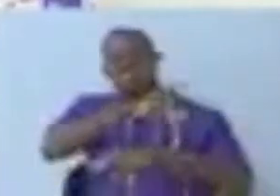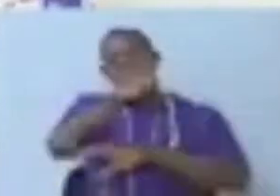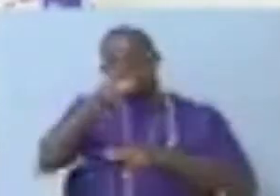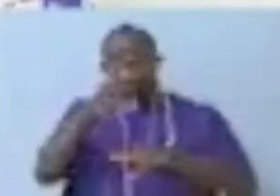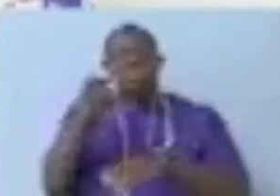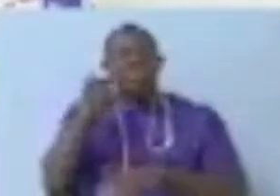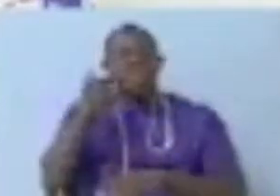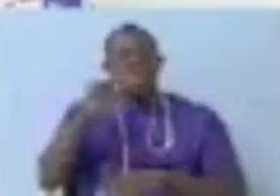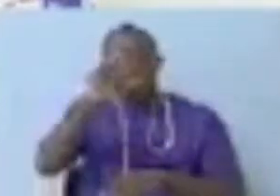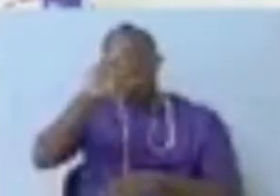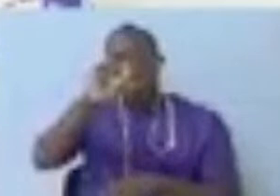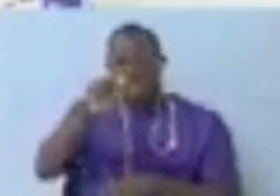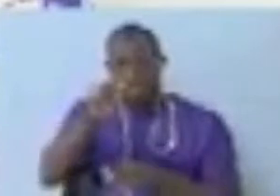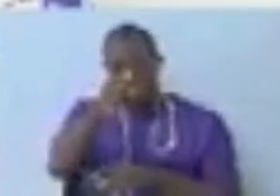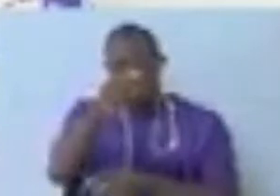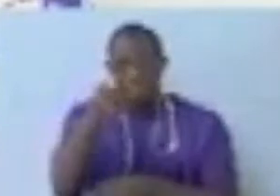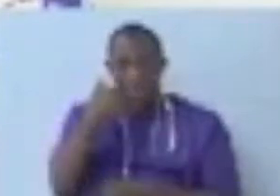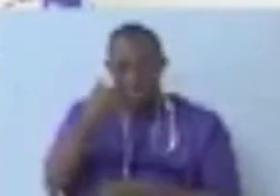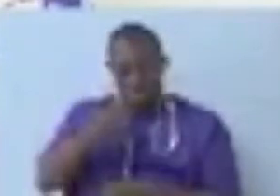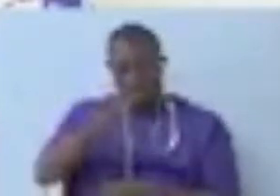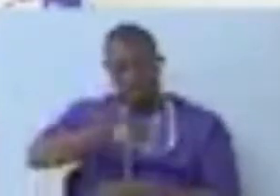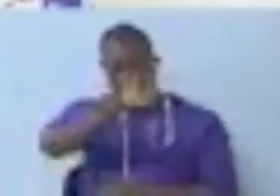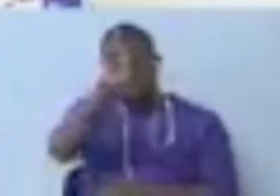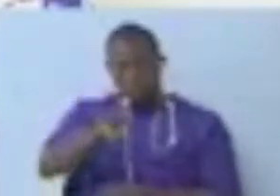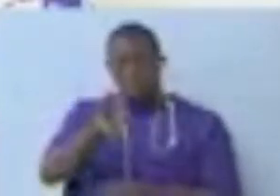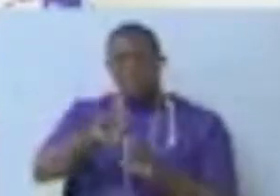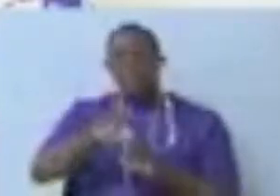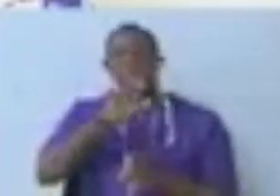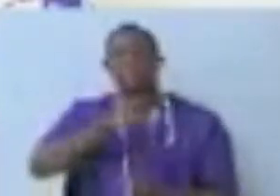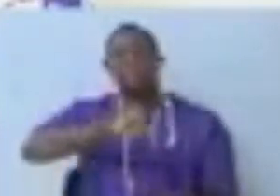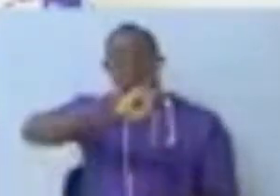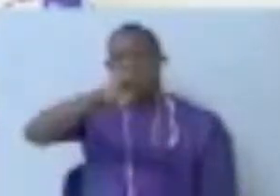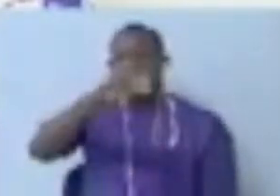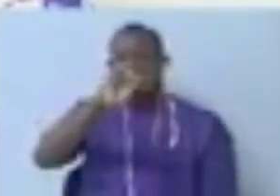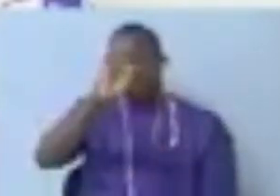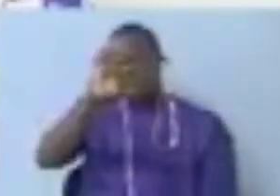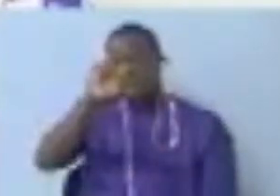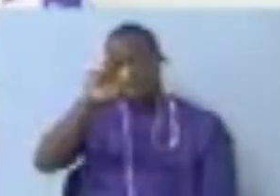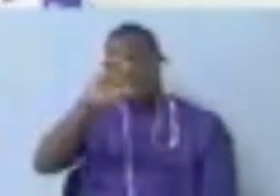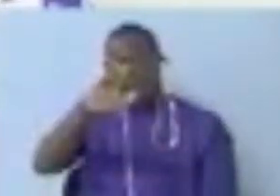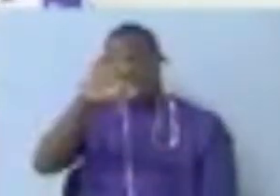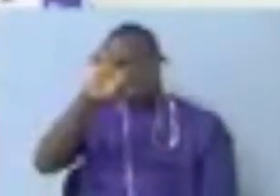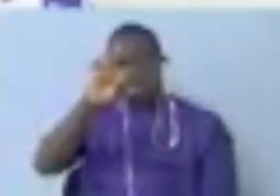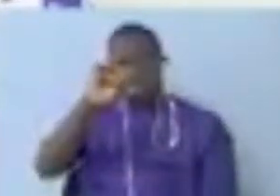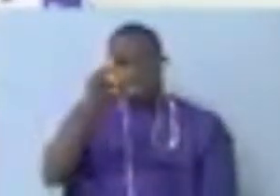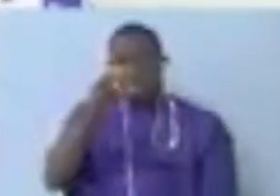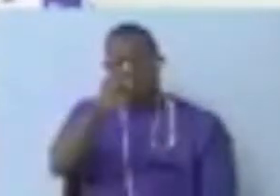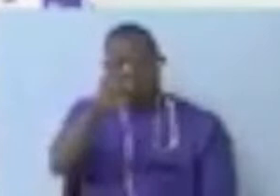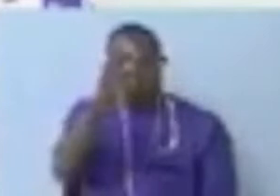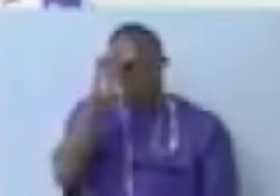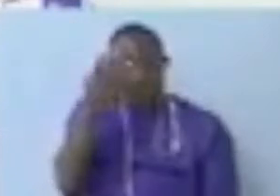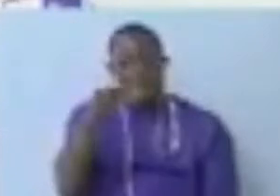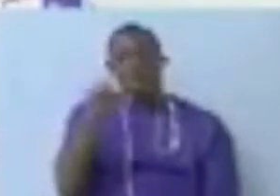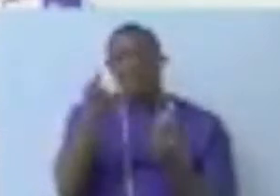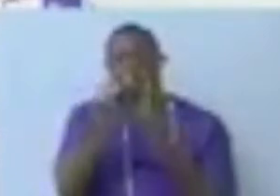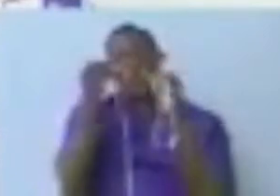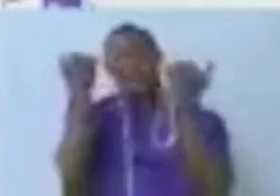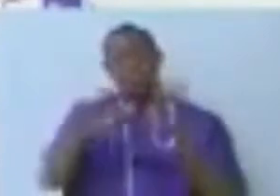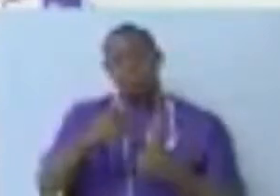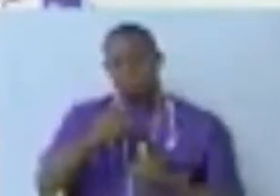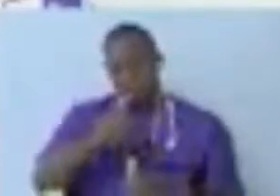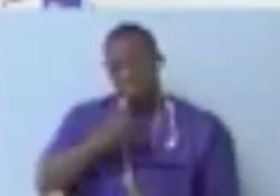You asking me questions. Mr. Jobarteh, you know the drill. I ask the question, I don't answer the question.